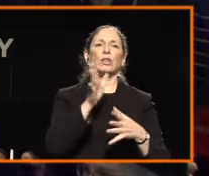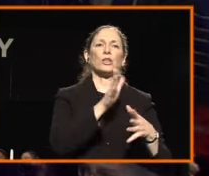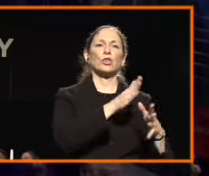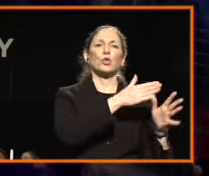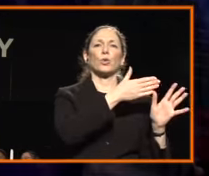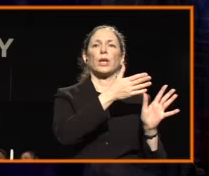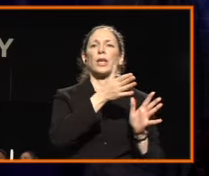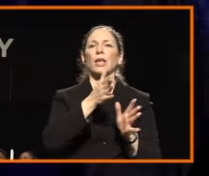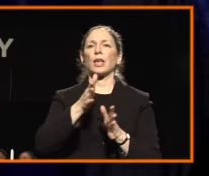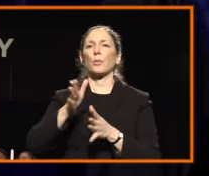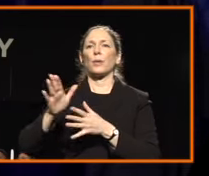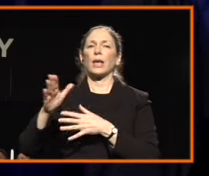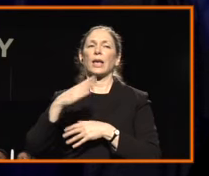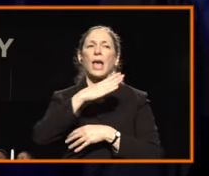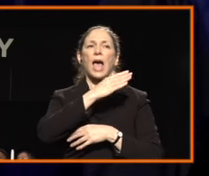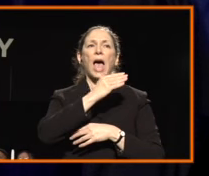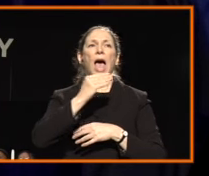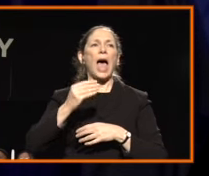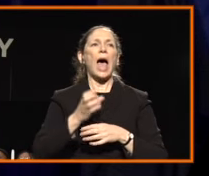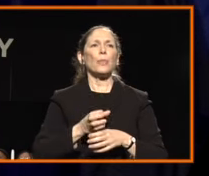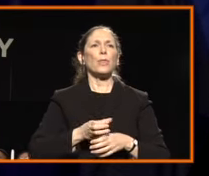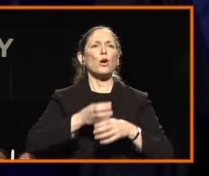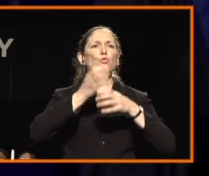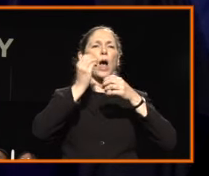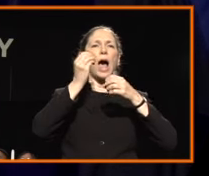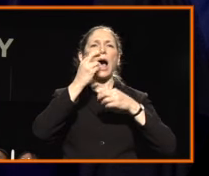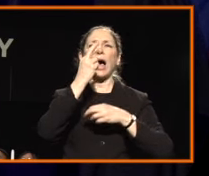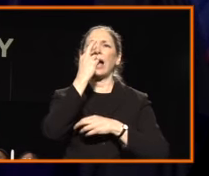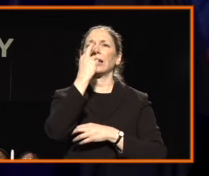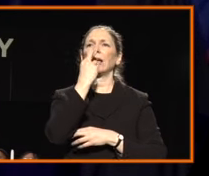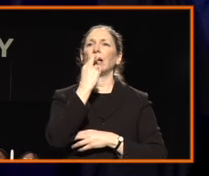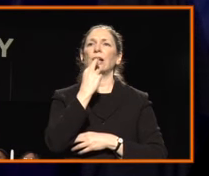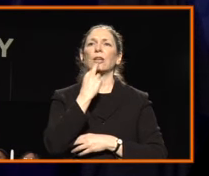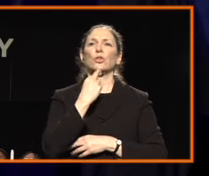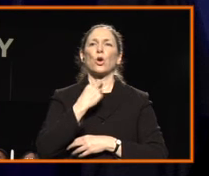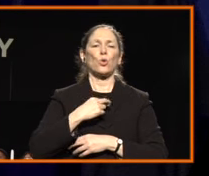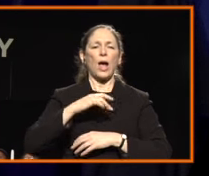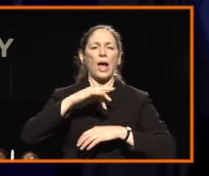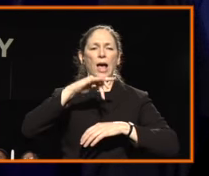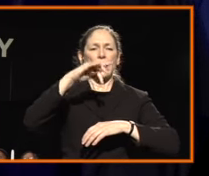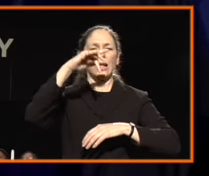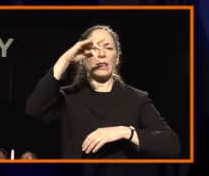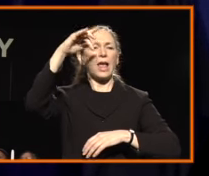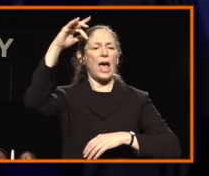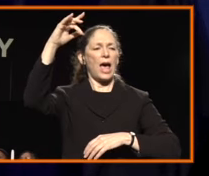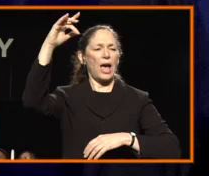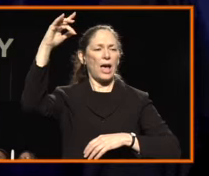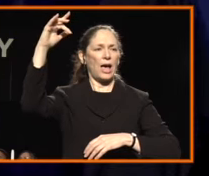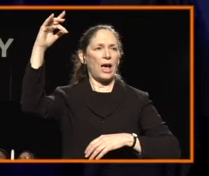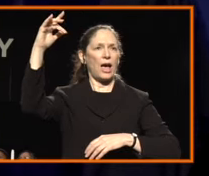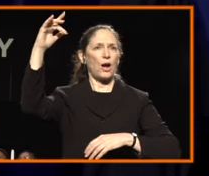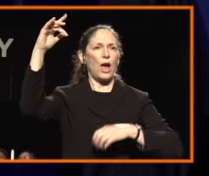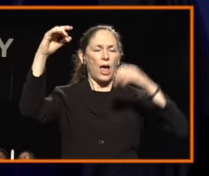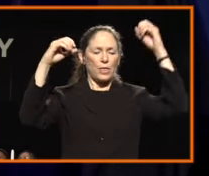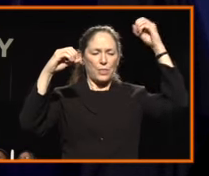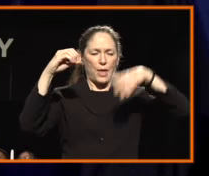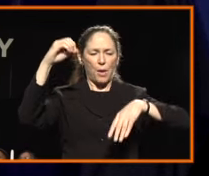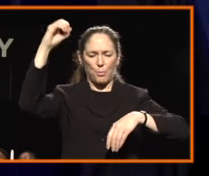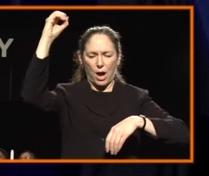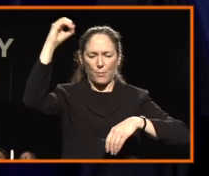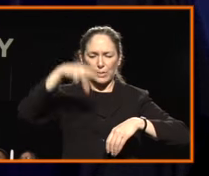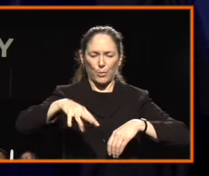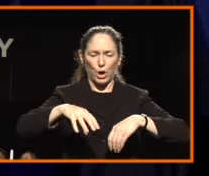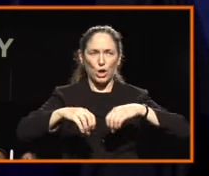gallantly streaming, and the rockets' red glare,